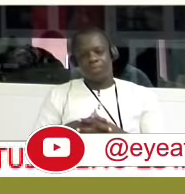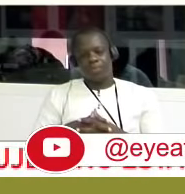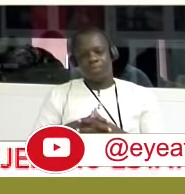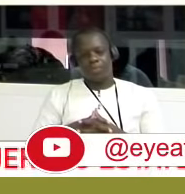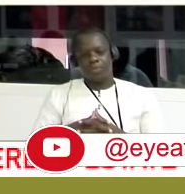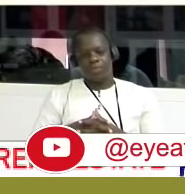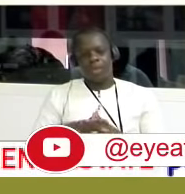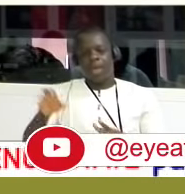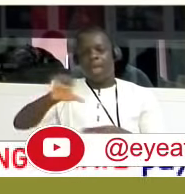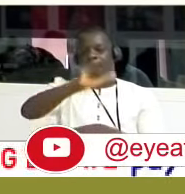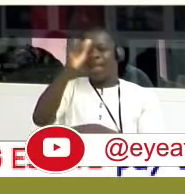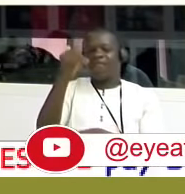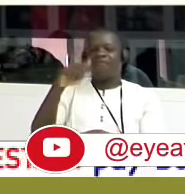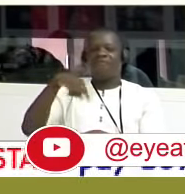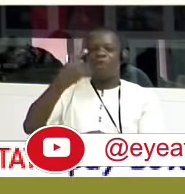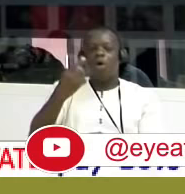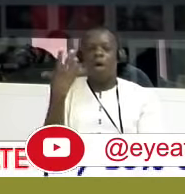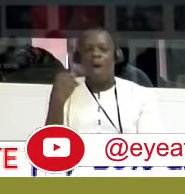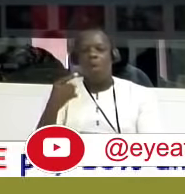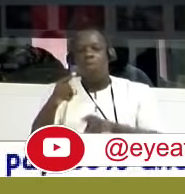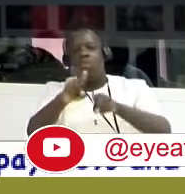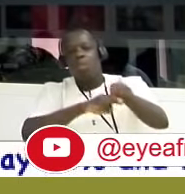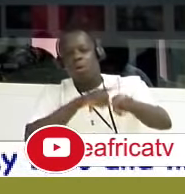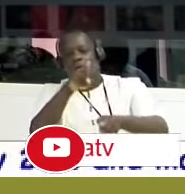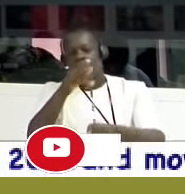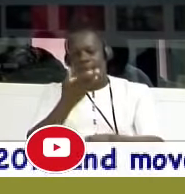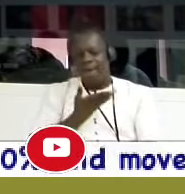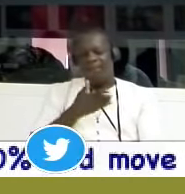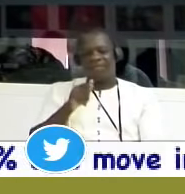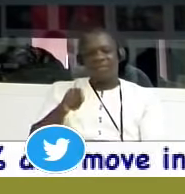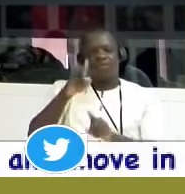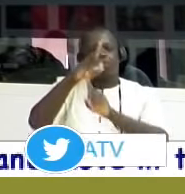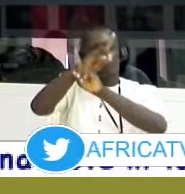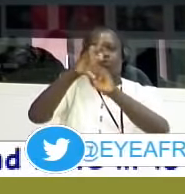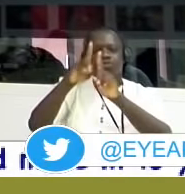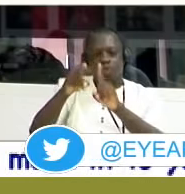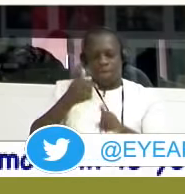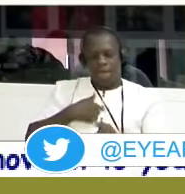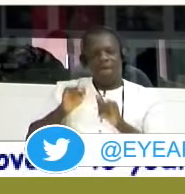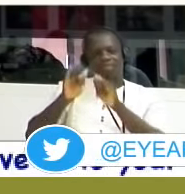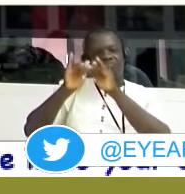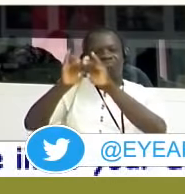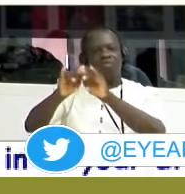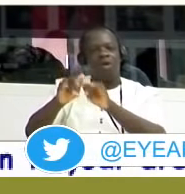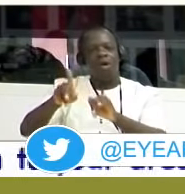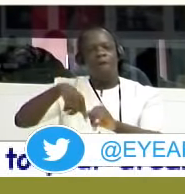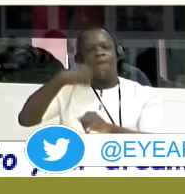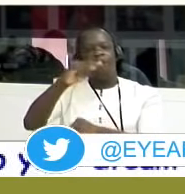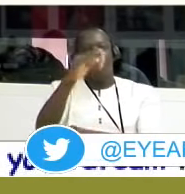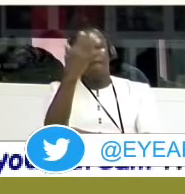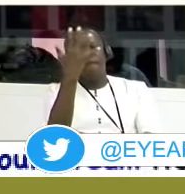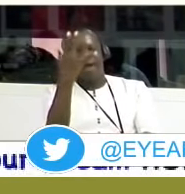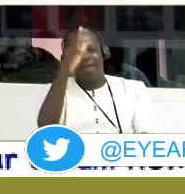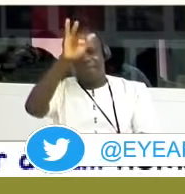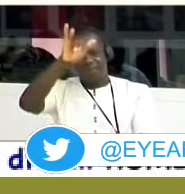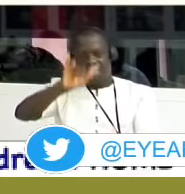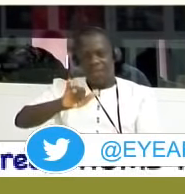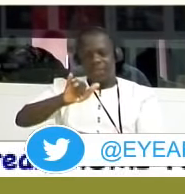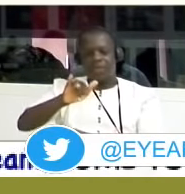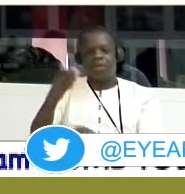And for how long did you have that position? I remained in that position for 5 years, up